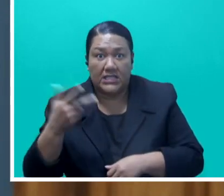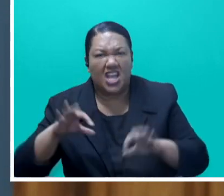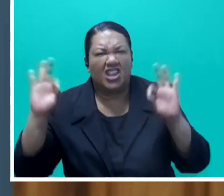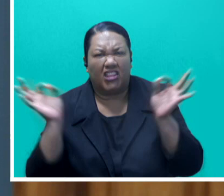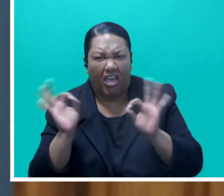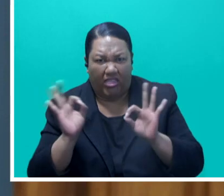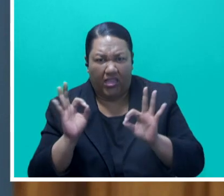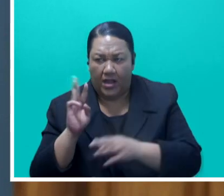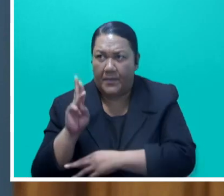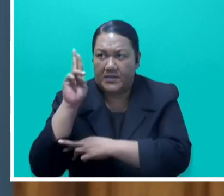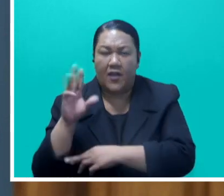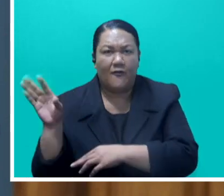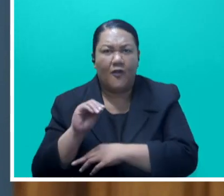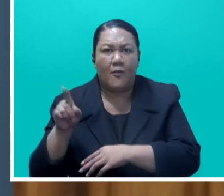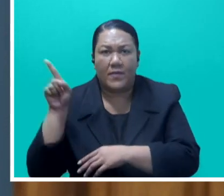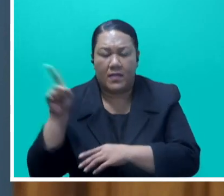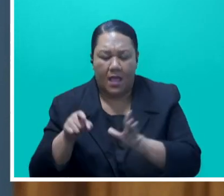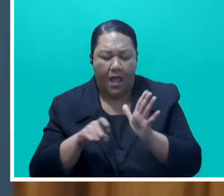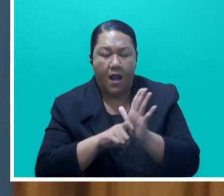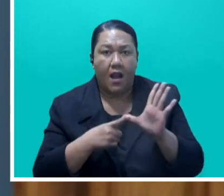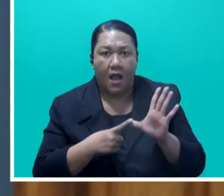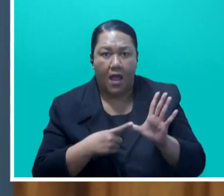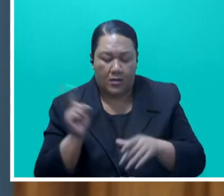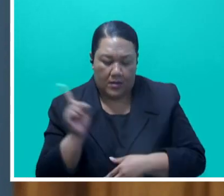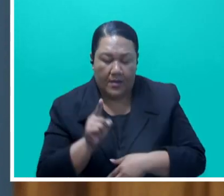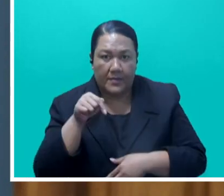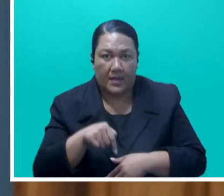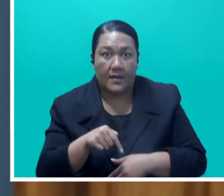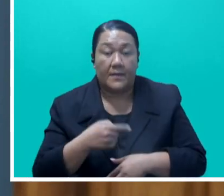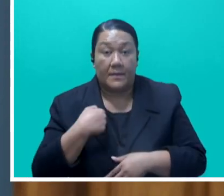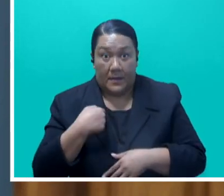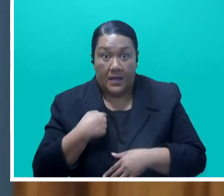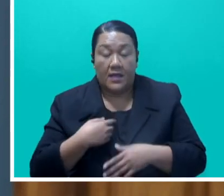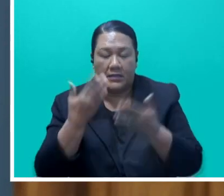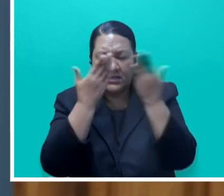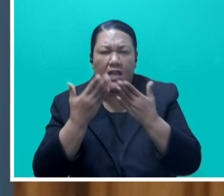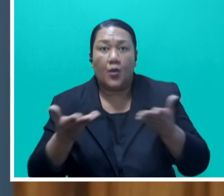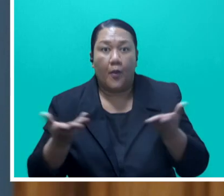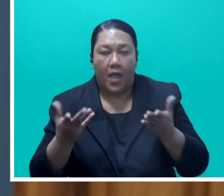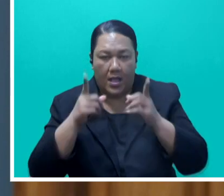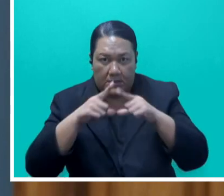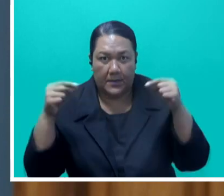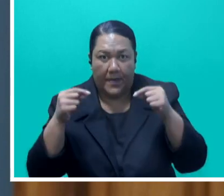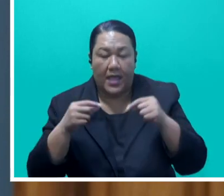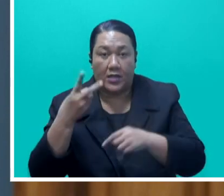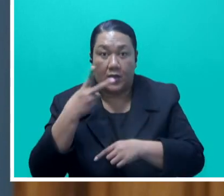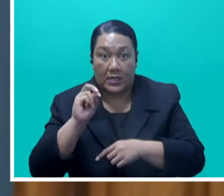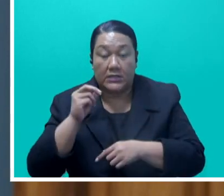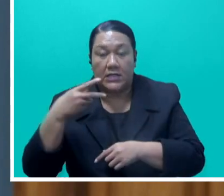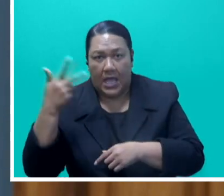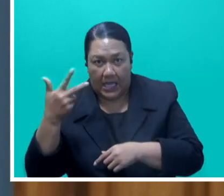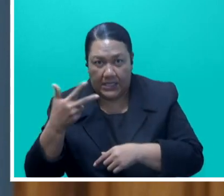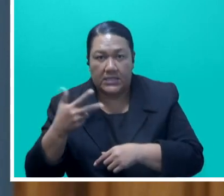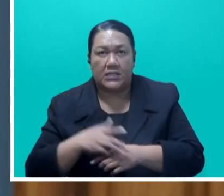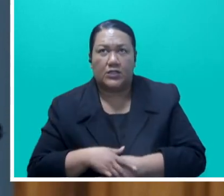in Ra who made it to Parliament. I was studying in Japan in 2018 and saw how the outcome of the elections